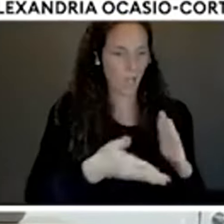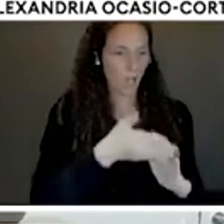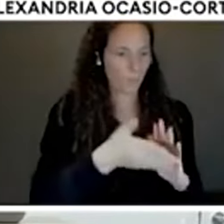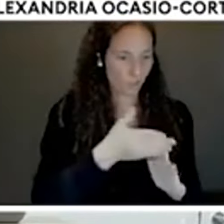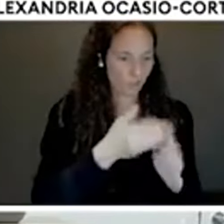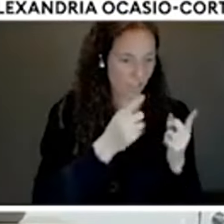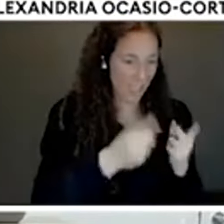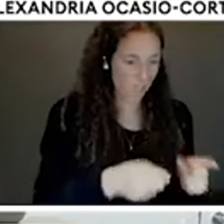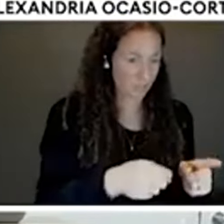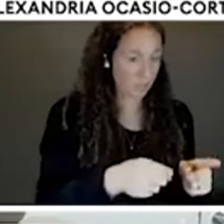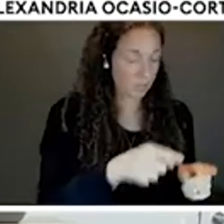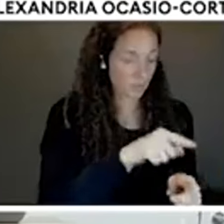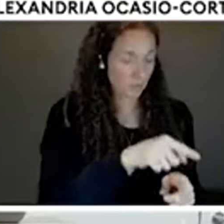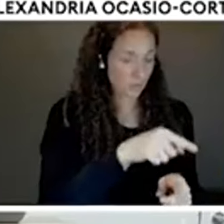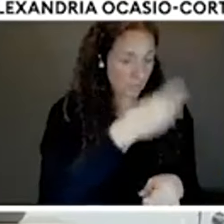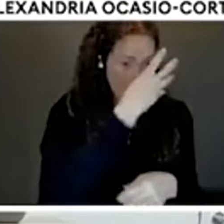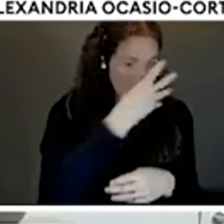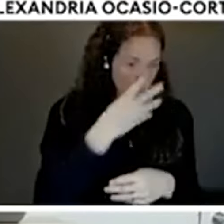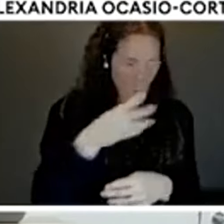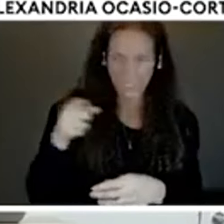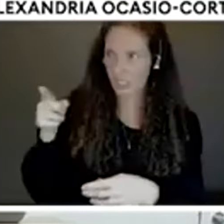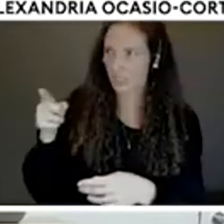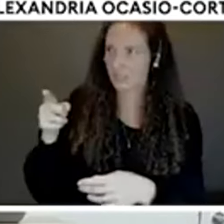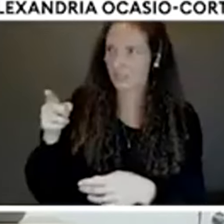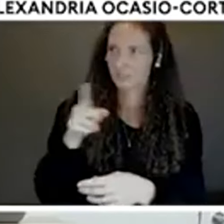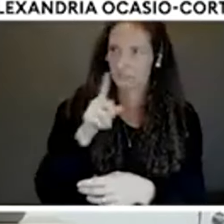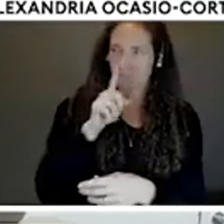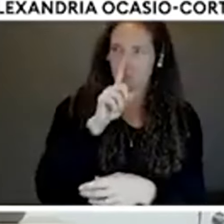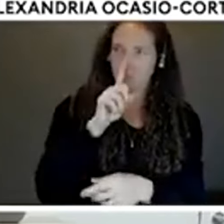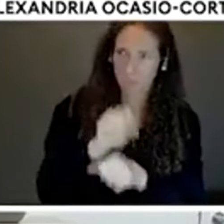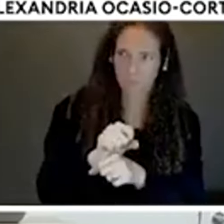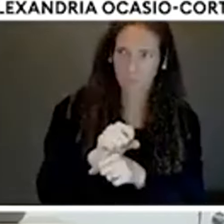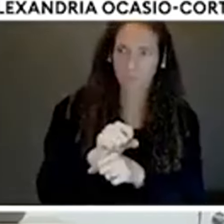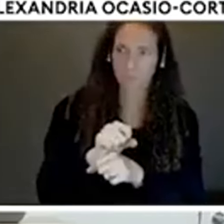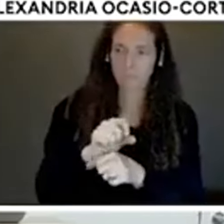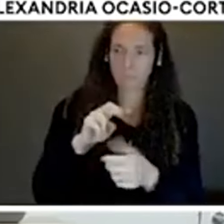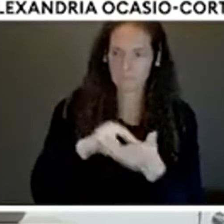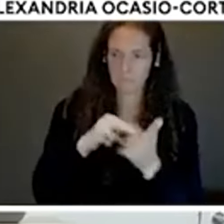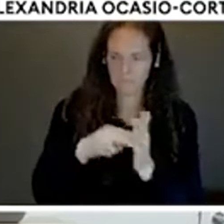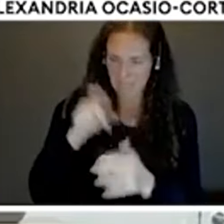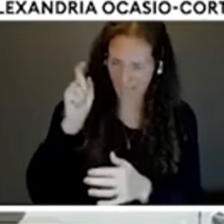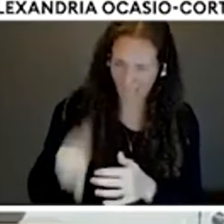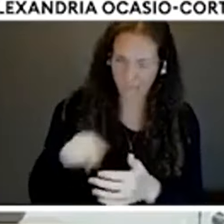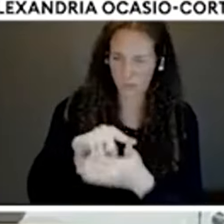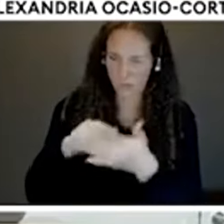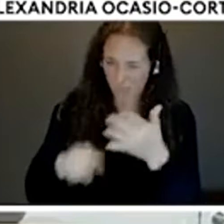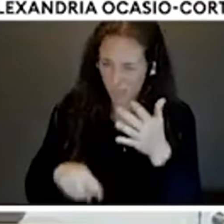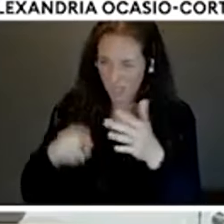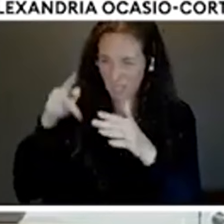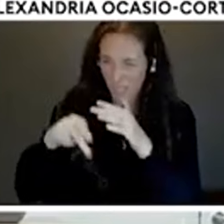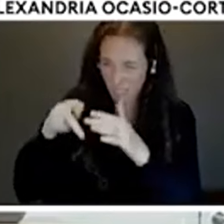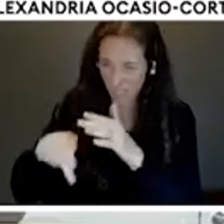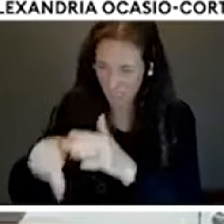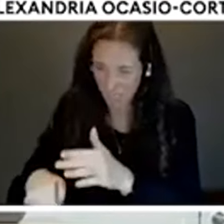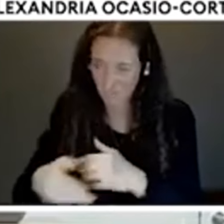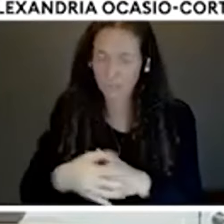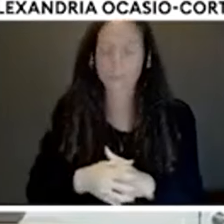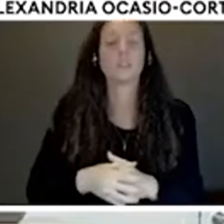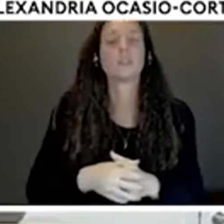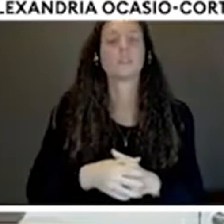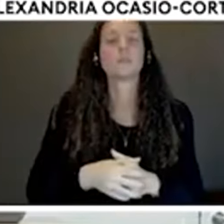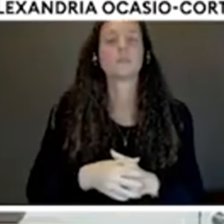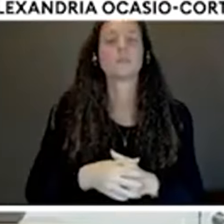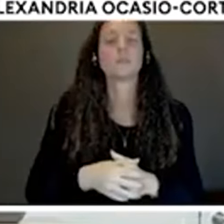When we've had this conversation with City Hall, a lot of this is about projections for the